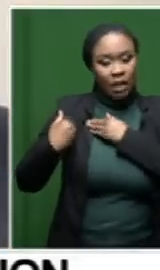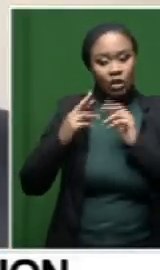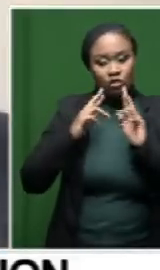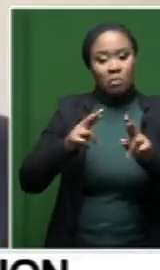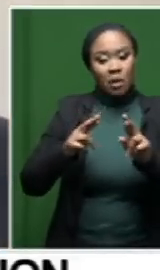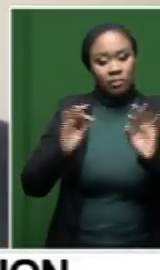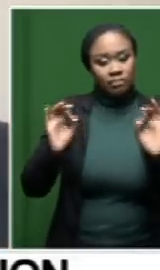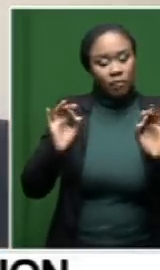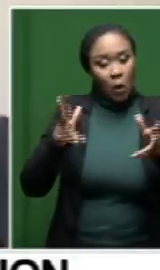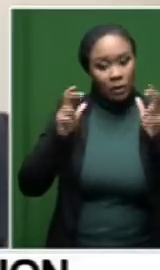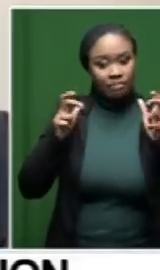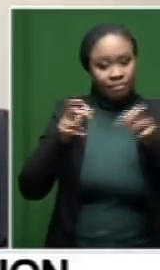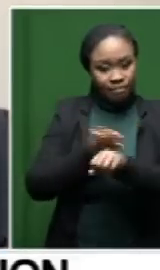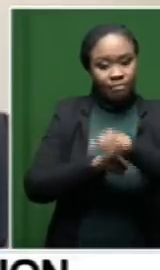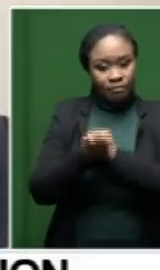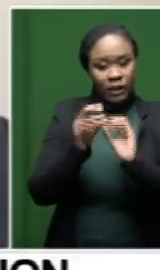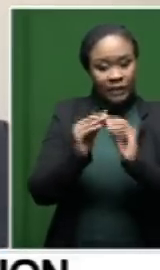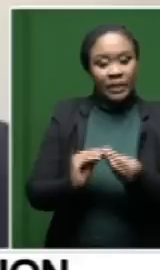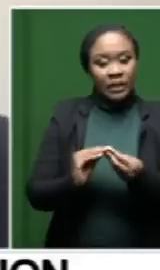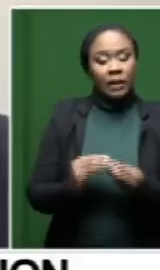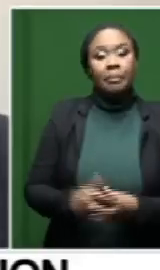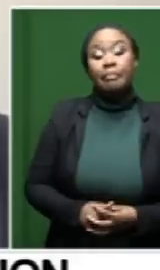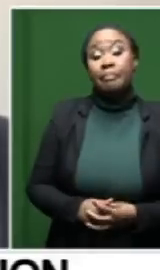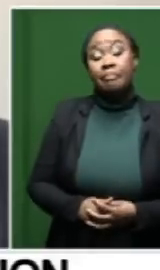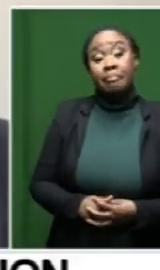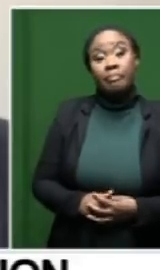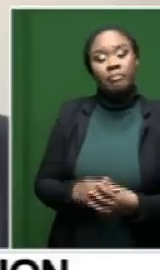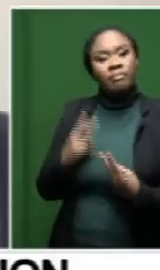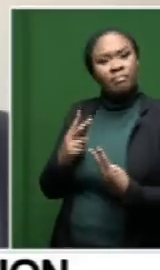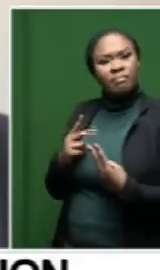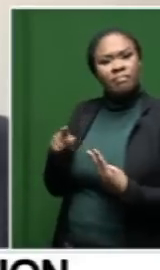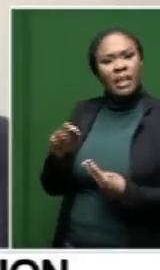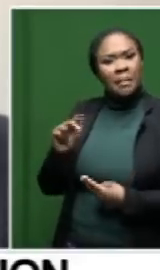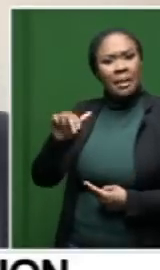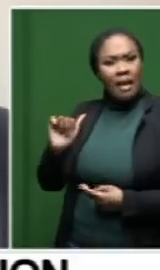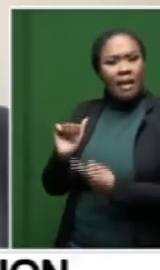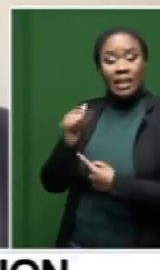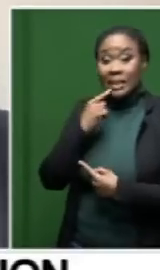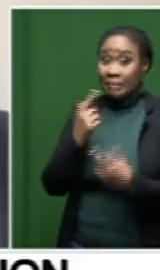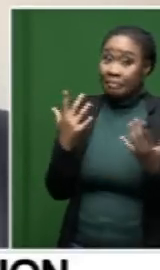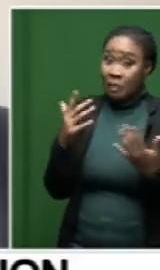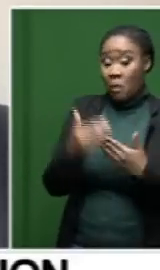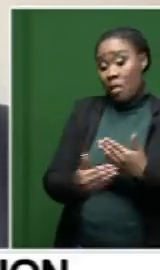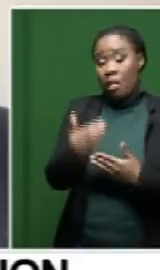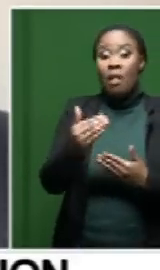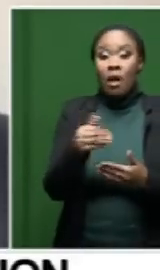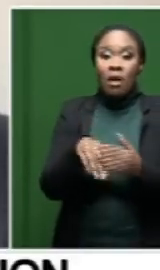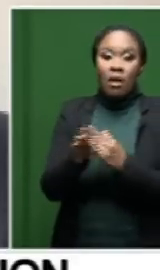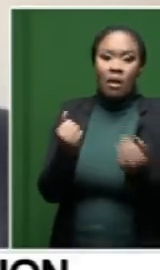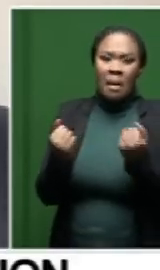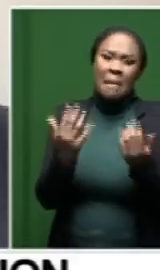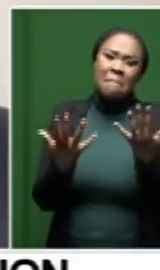Let's look at this national response, because we look at the National Prosecuting Authority now. They're saying that we'll see prosecutions